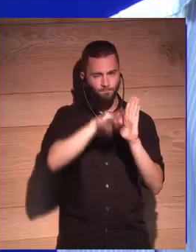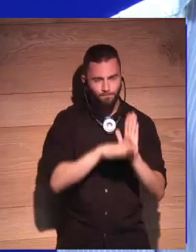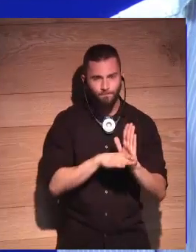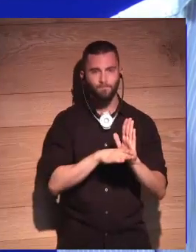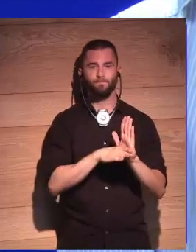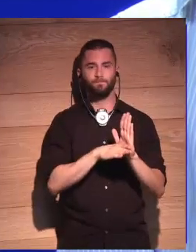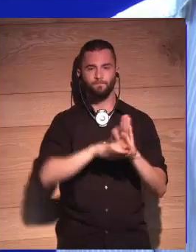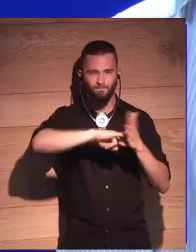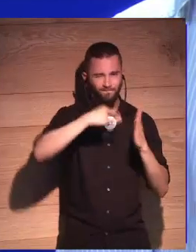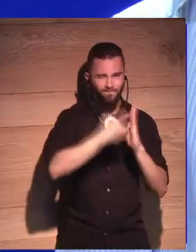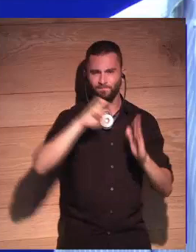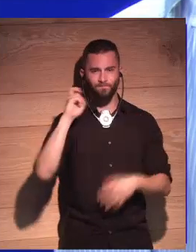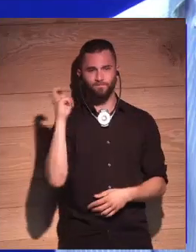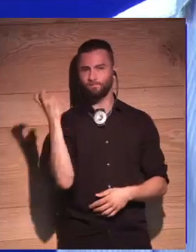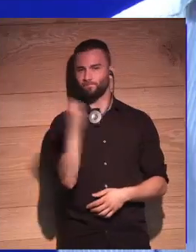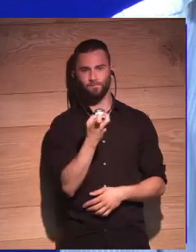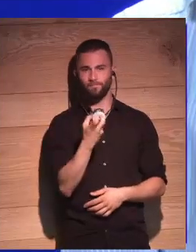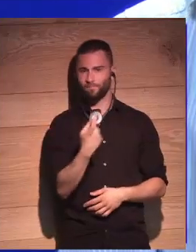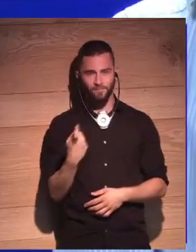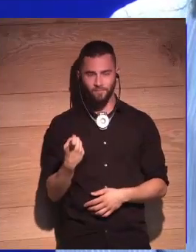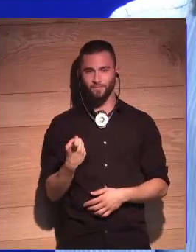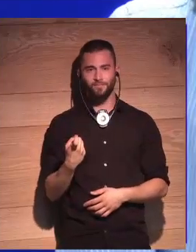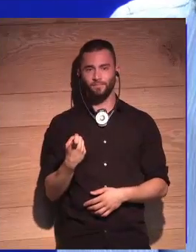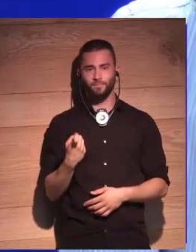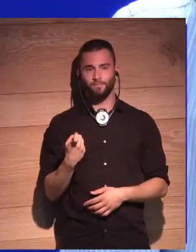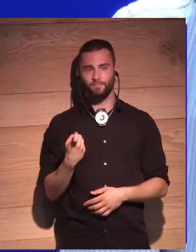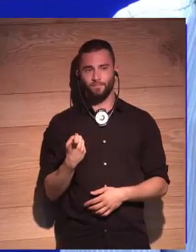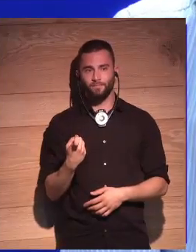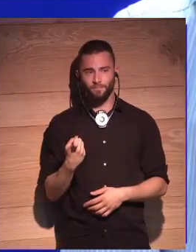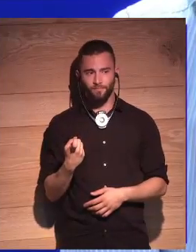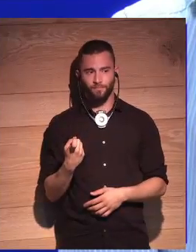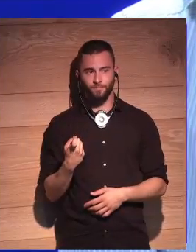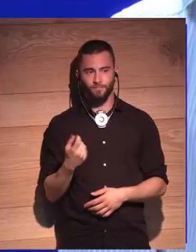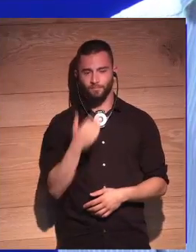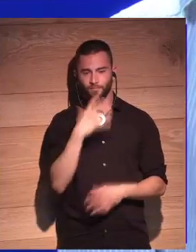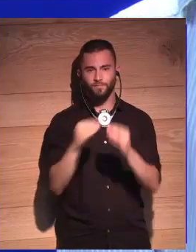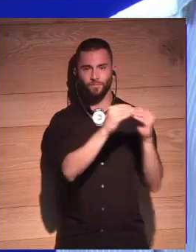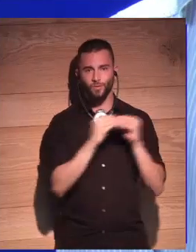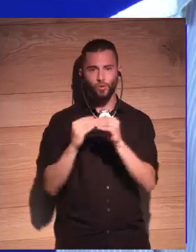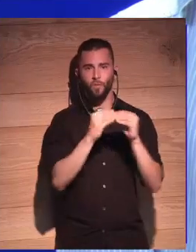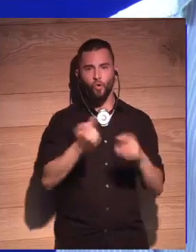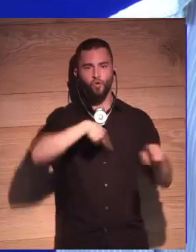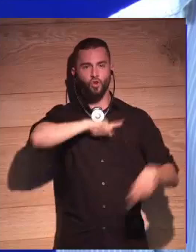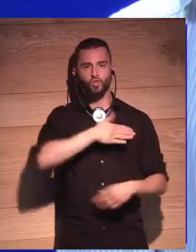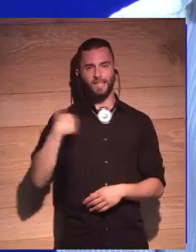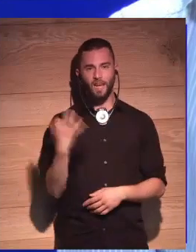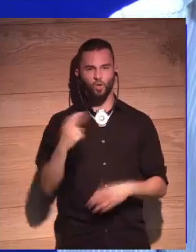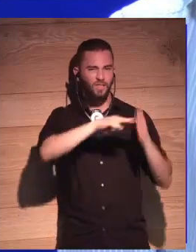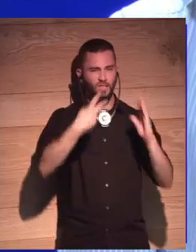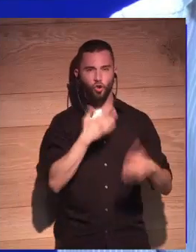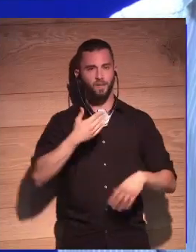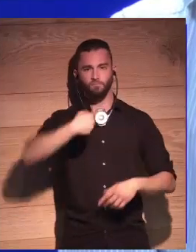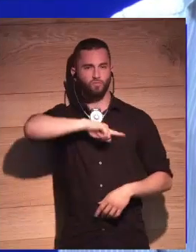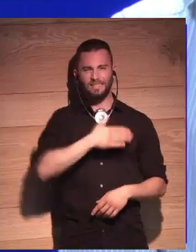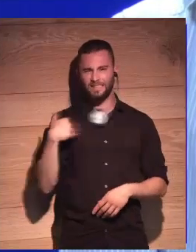say, how can we set the rules, the patterns, the methodologies? How can we put all